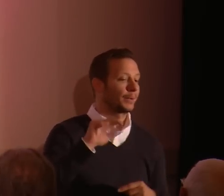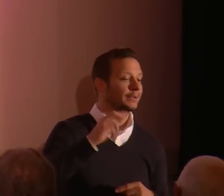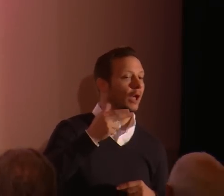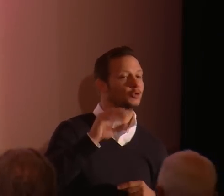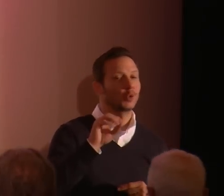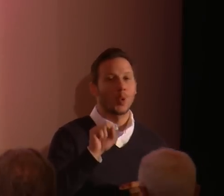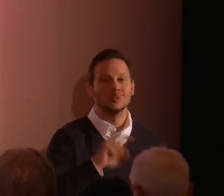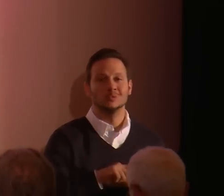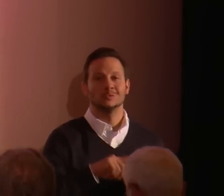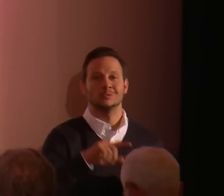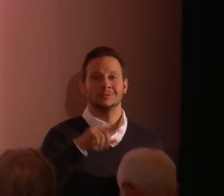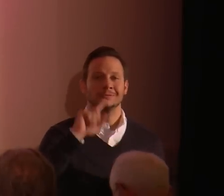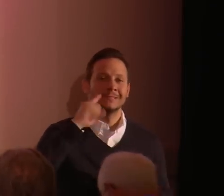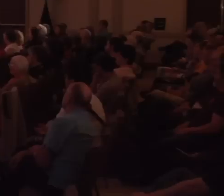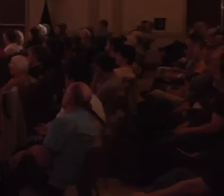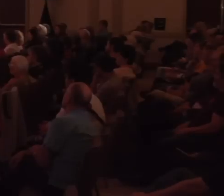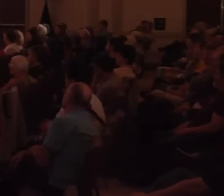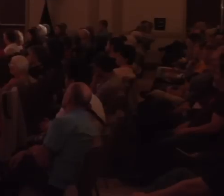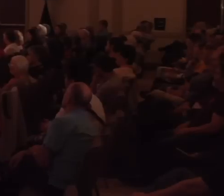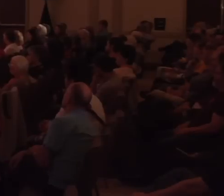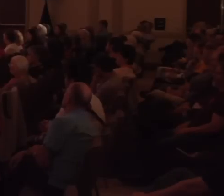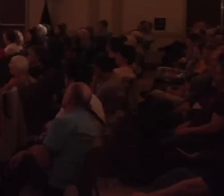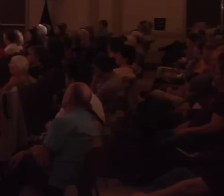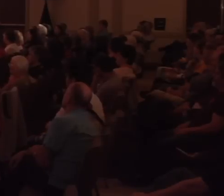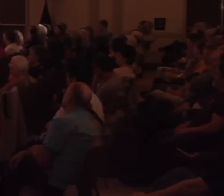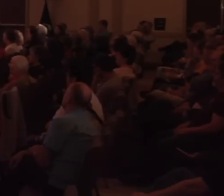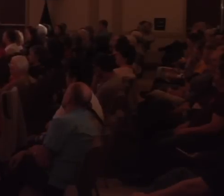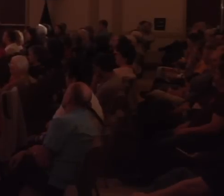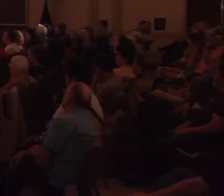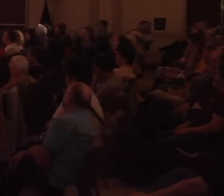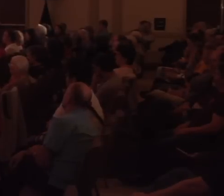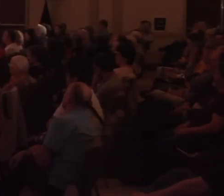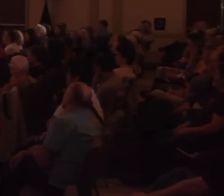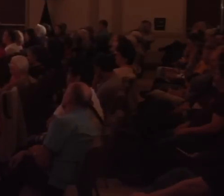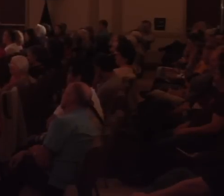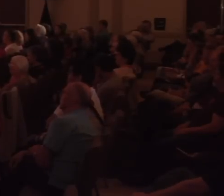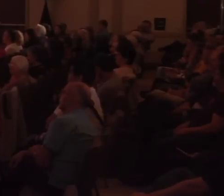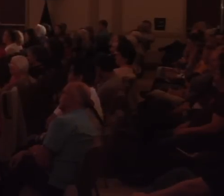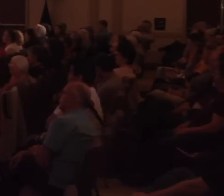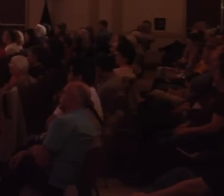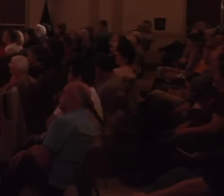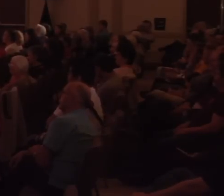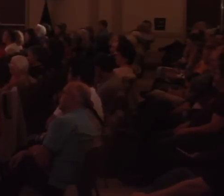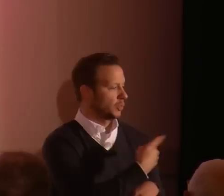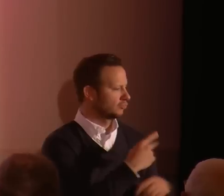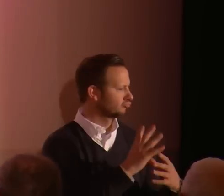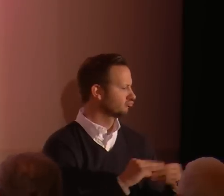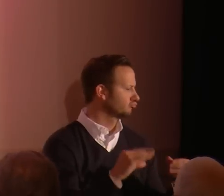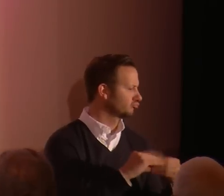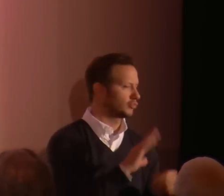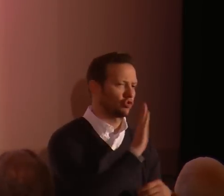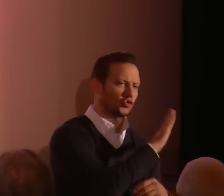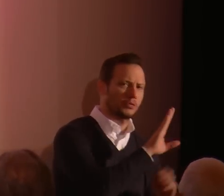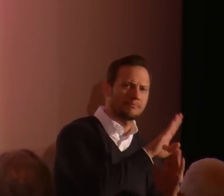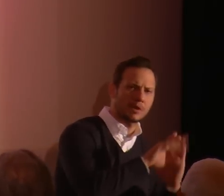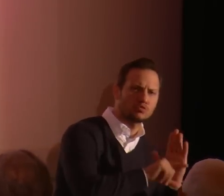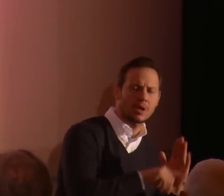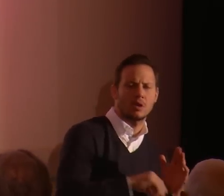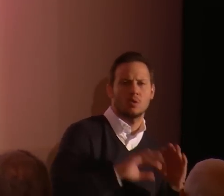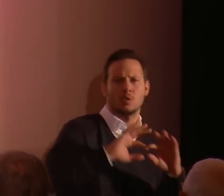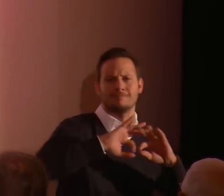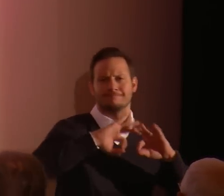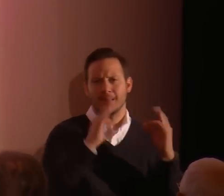long. So Lisa and I had the opportunity to talk about many different things, her background, her